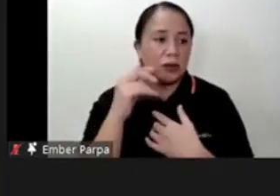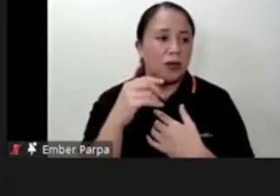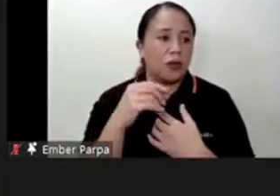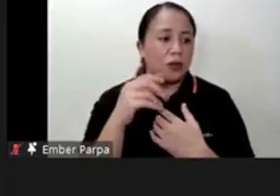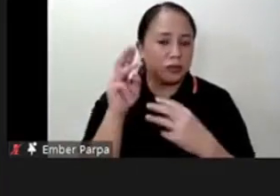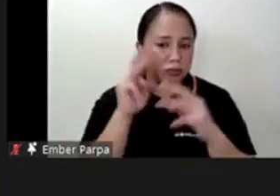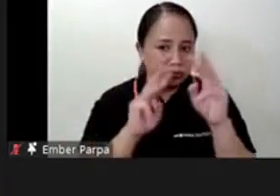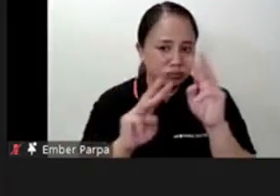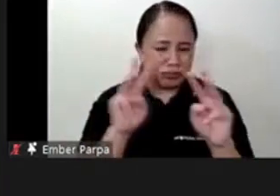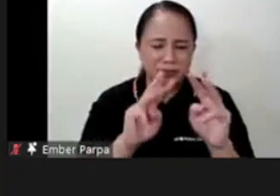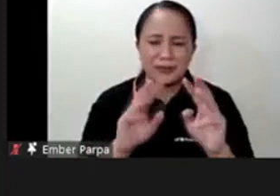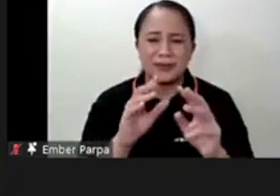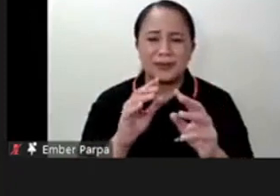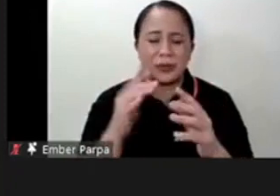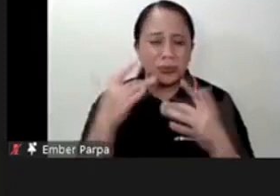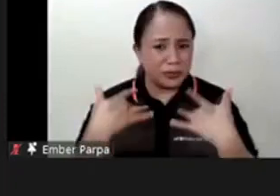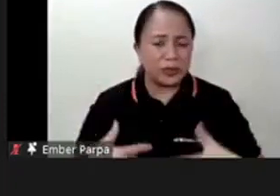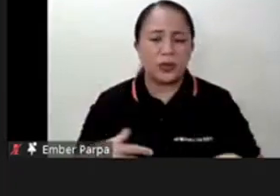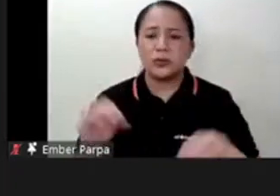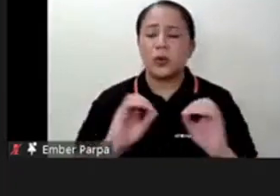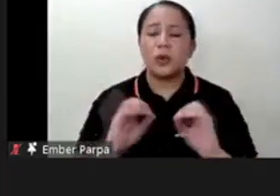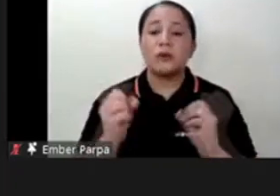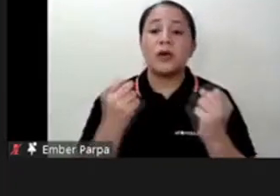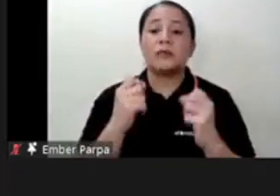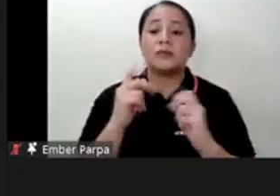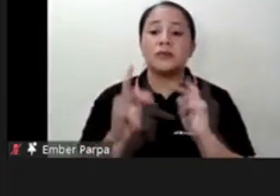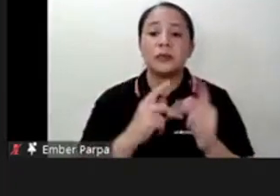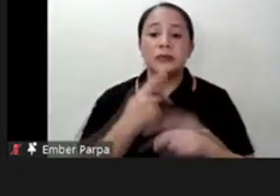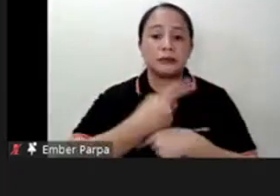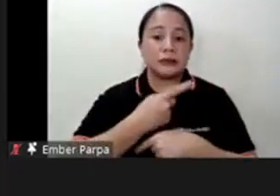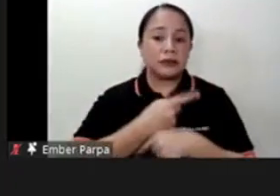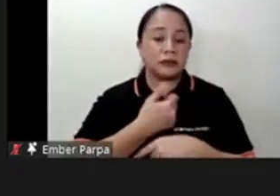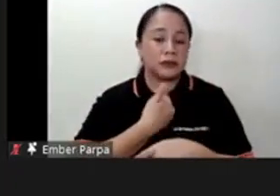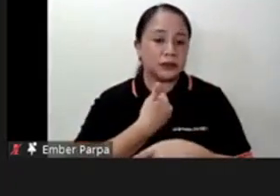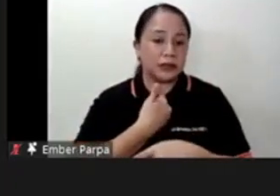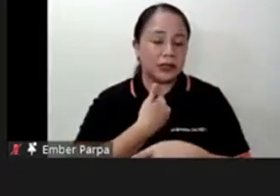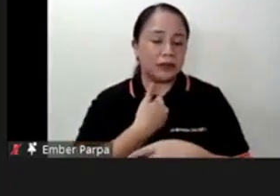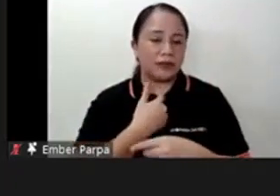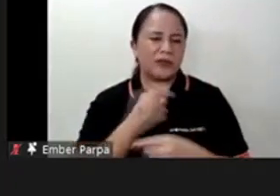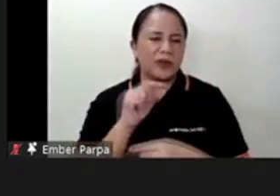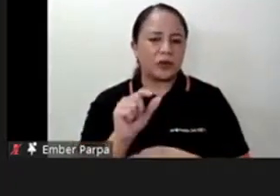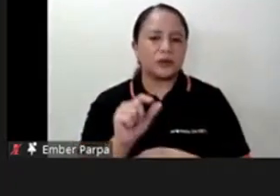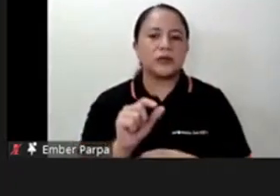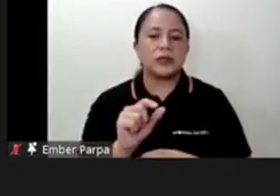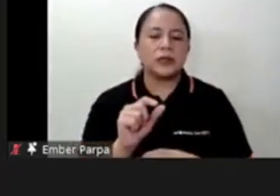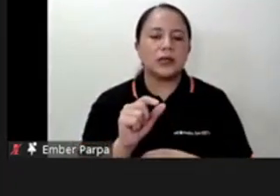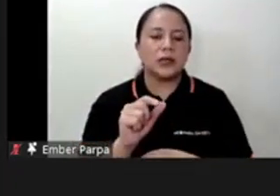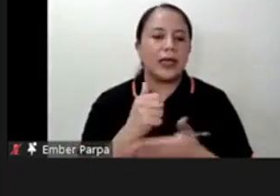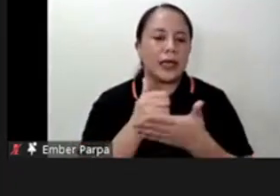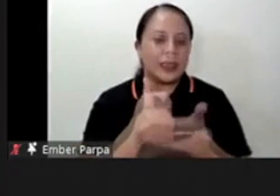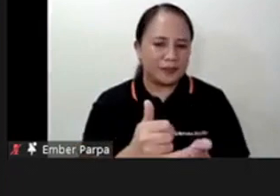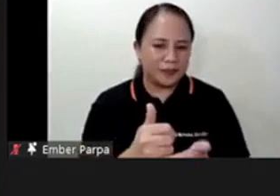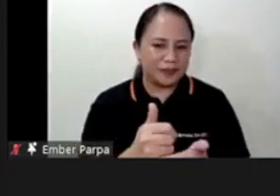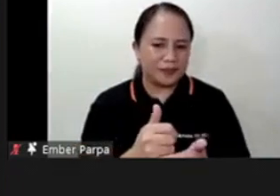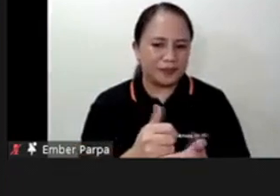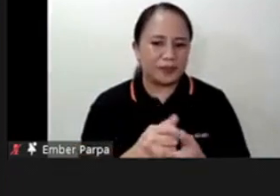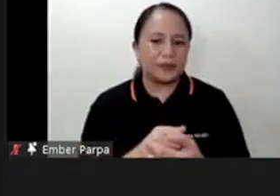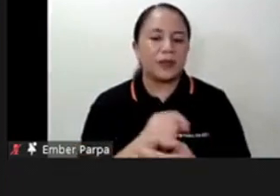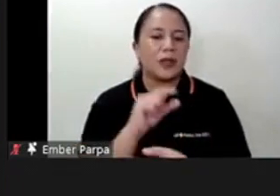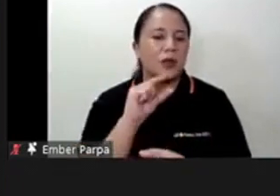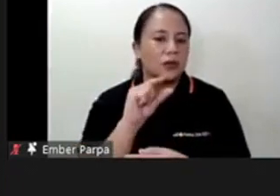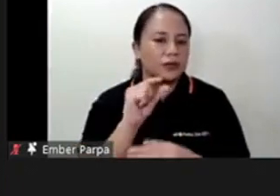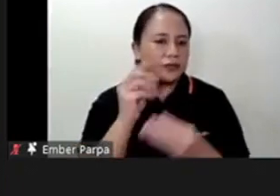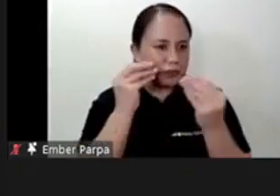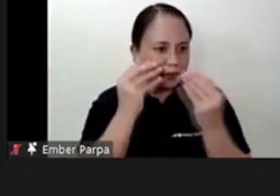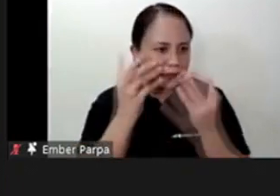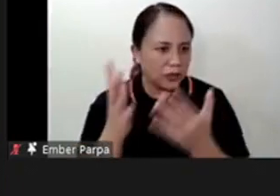anxiety. Most people will be able to care for themselves with a little bit of help, with a little bit of